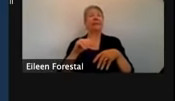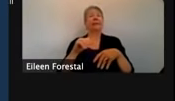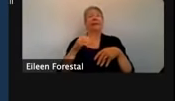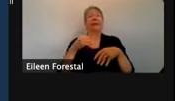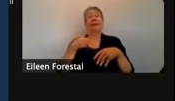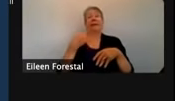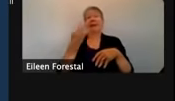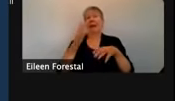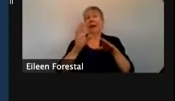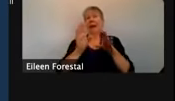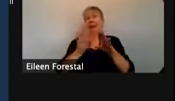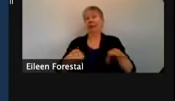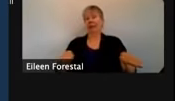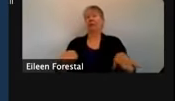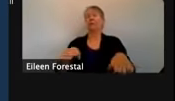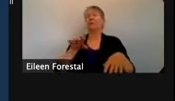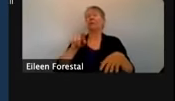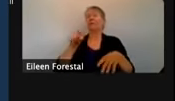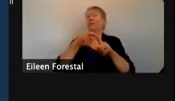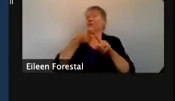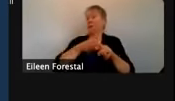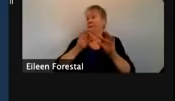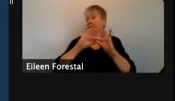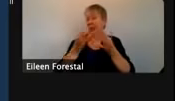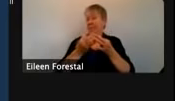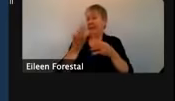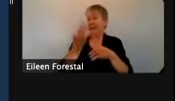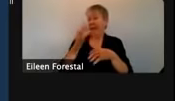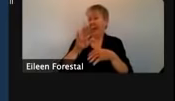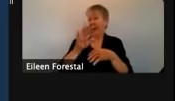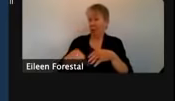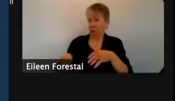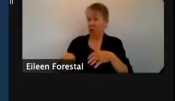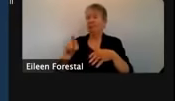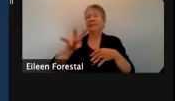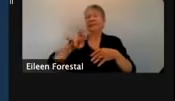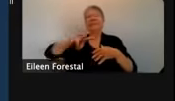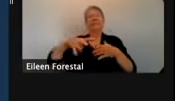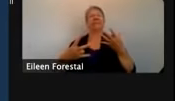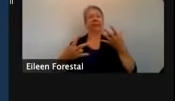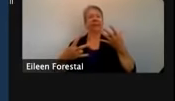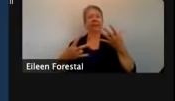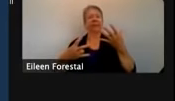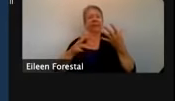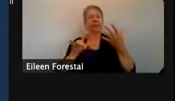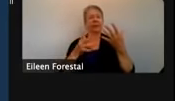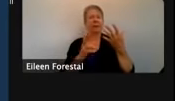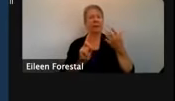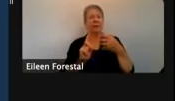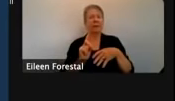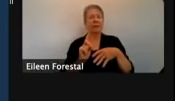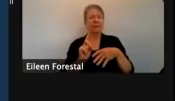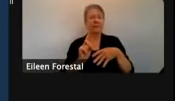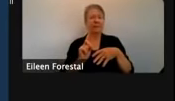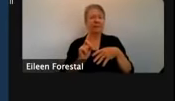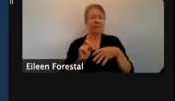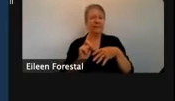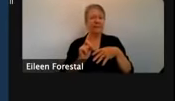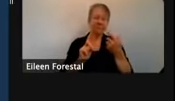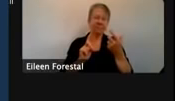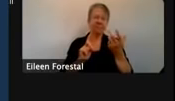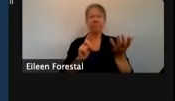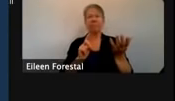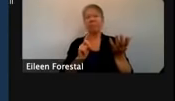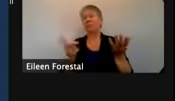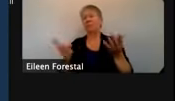to change course, and she found her calling as an educator. Completing her schoolwork at night so she could watch her children during the